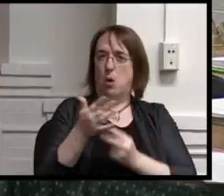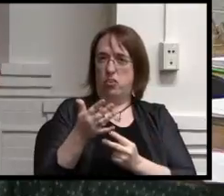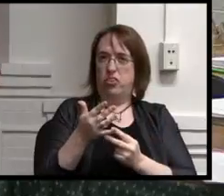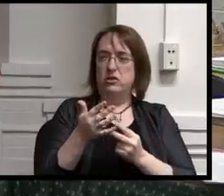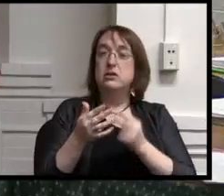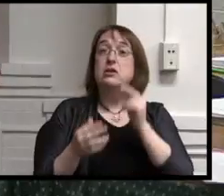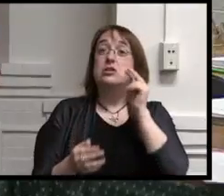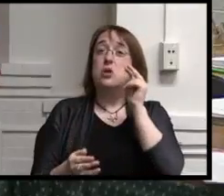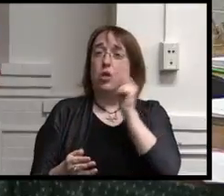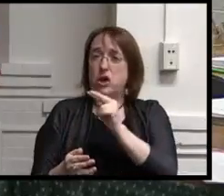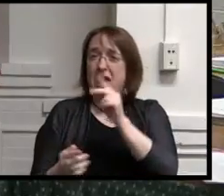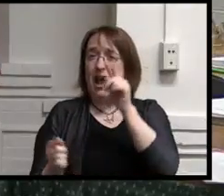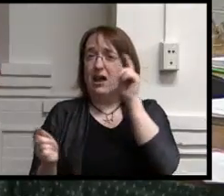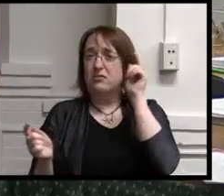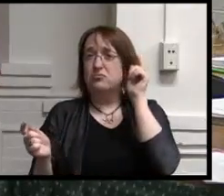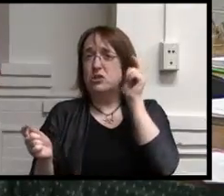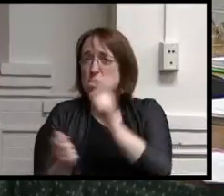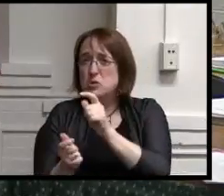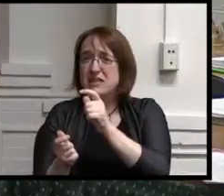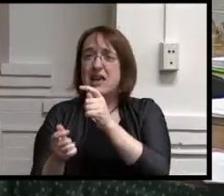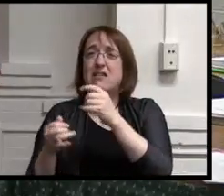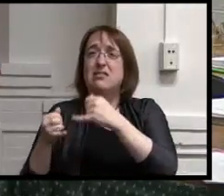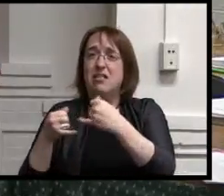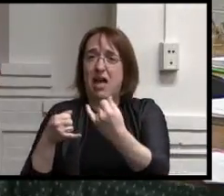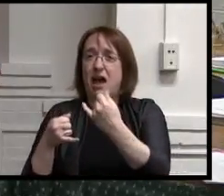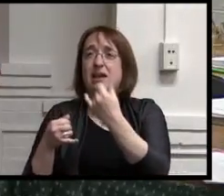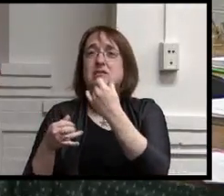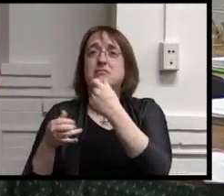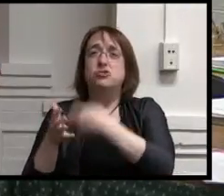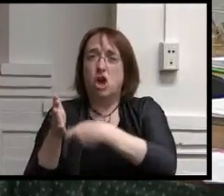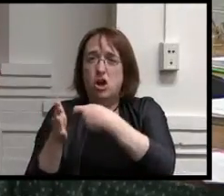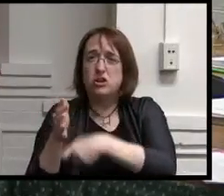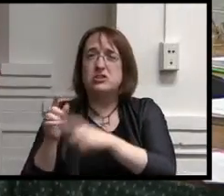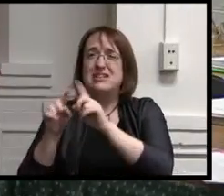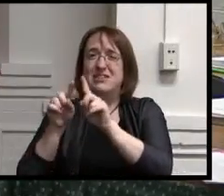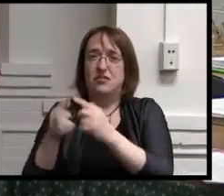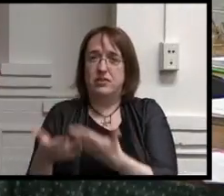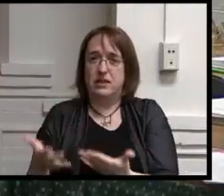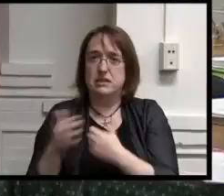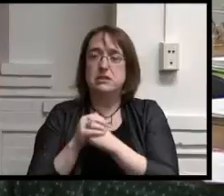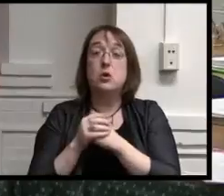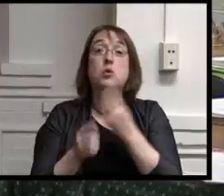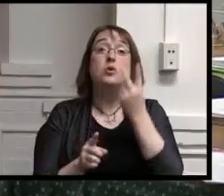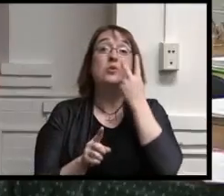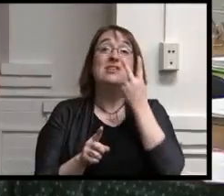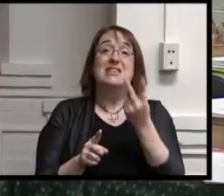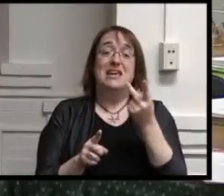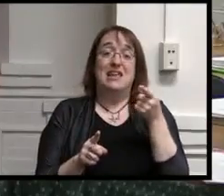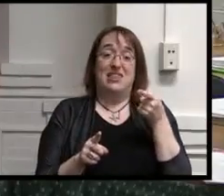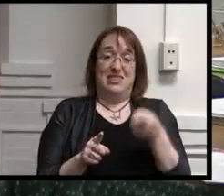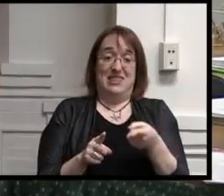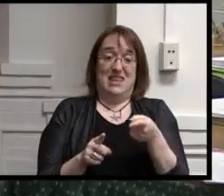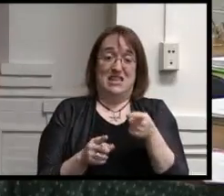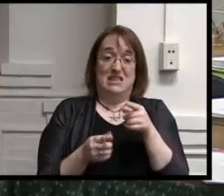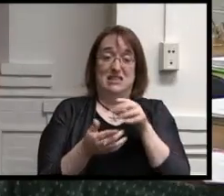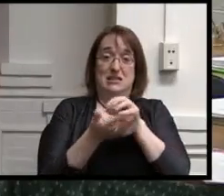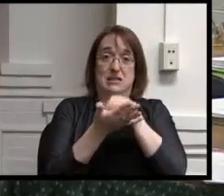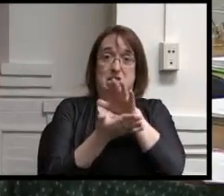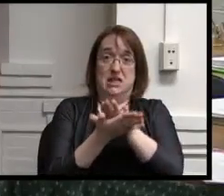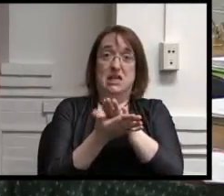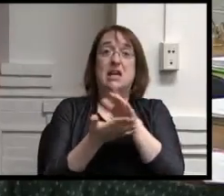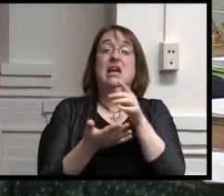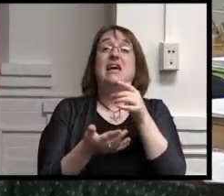reduce line charges or eliminate line charges. And so what you see here is the result of work that Patrick has done with each of the